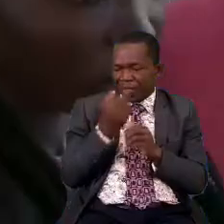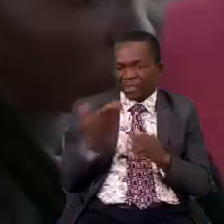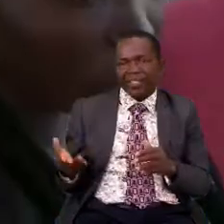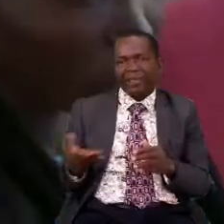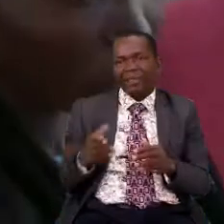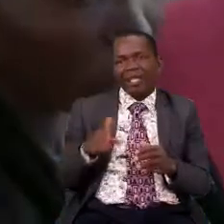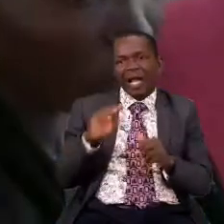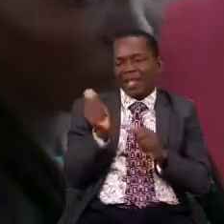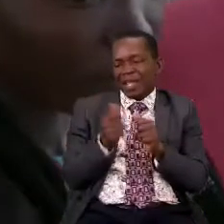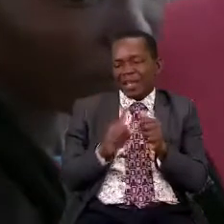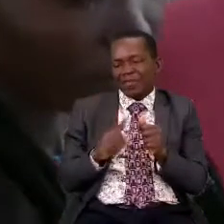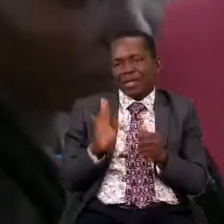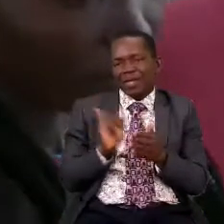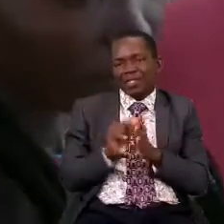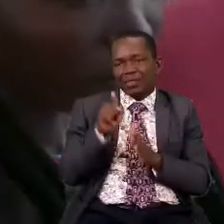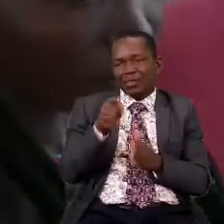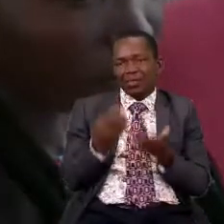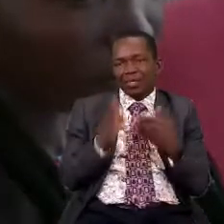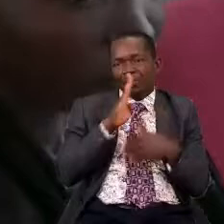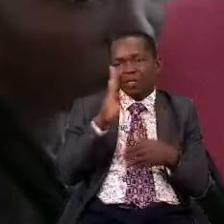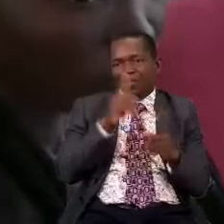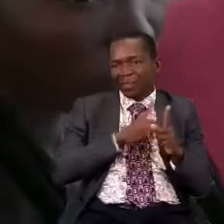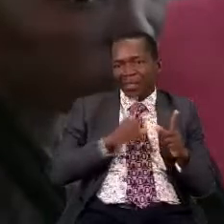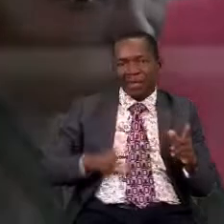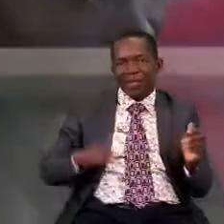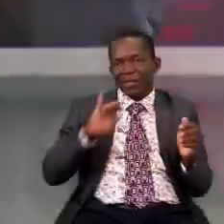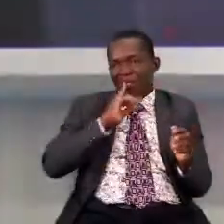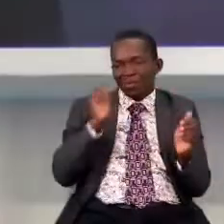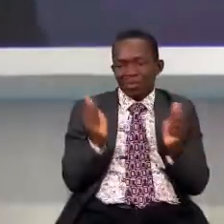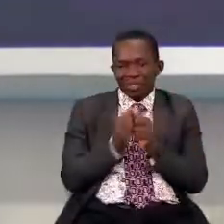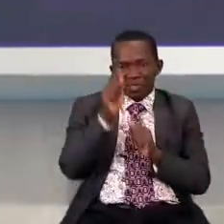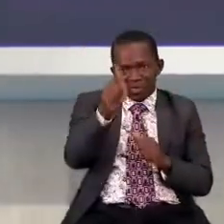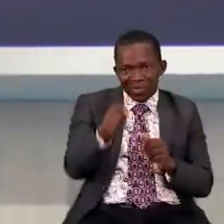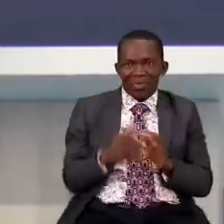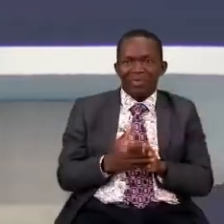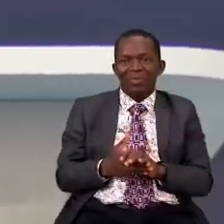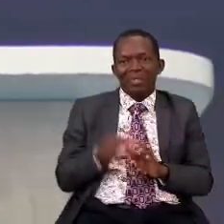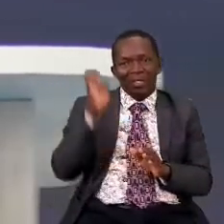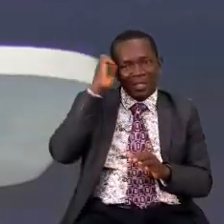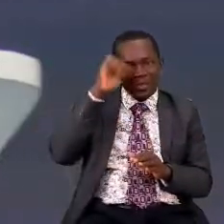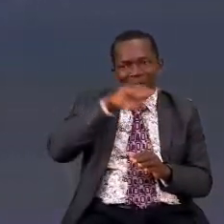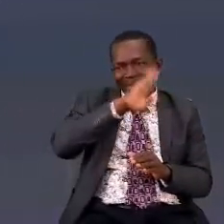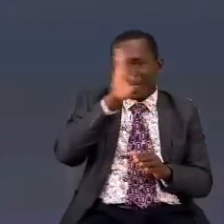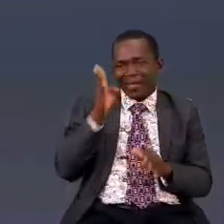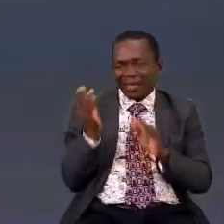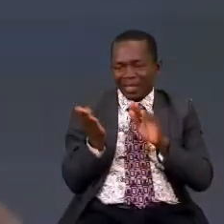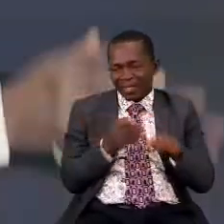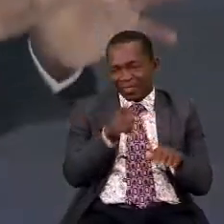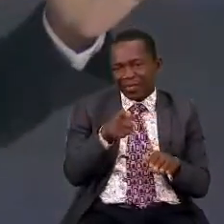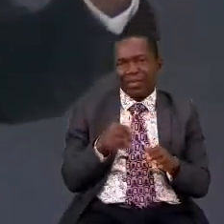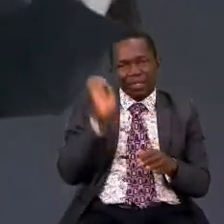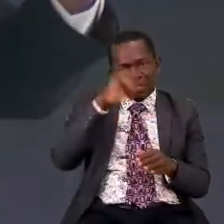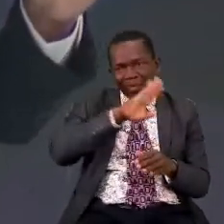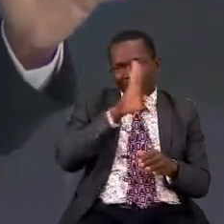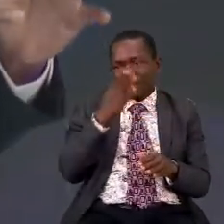you. He'll never forsake you. The power of God will always be with you. The presence of God will always be with